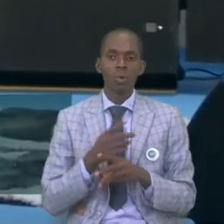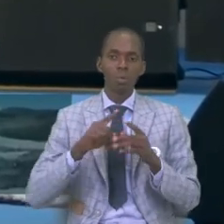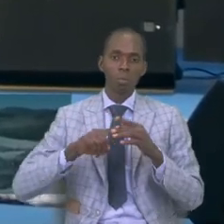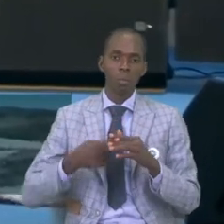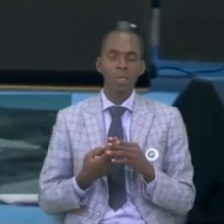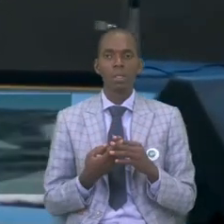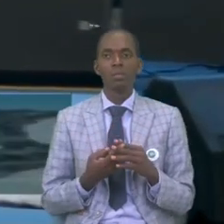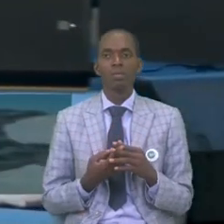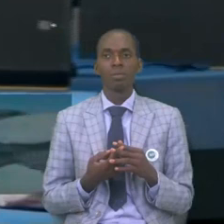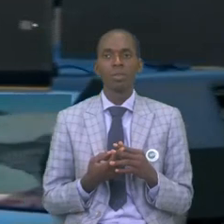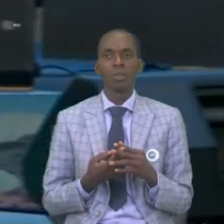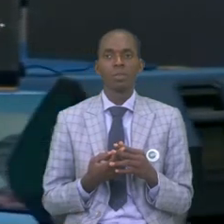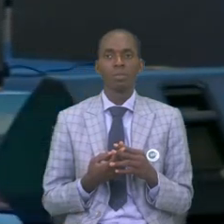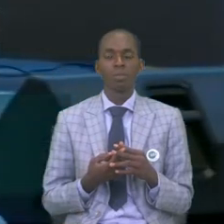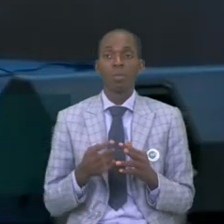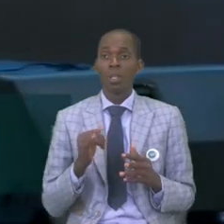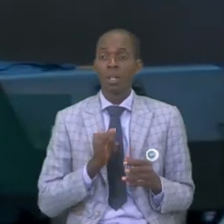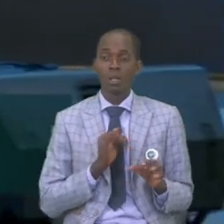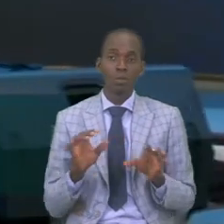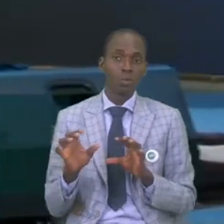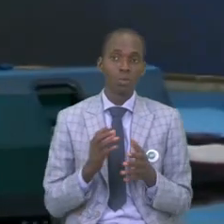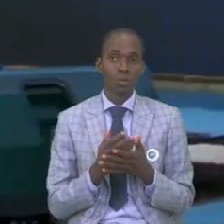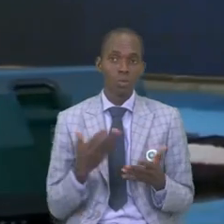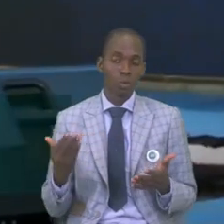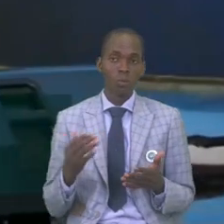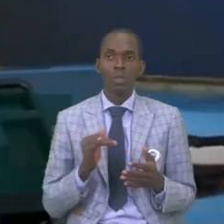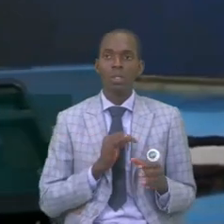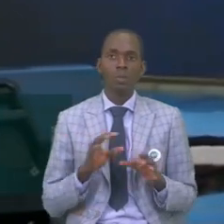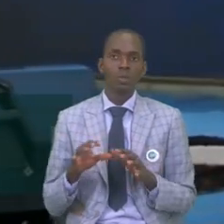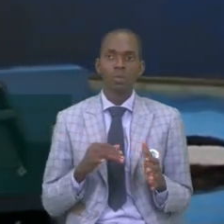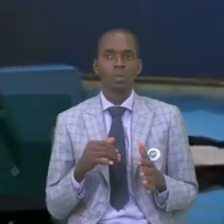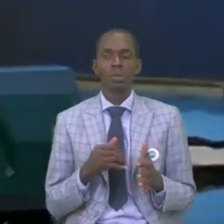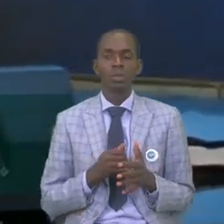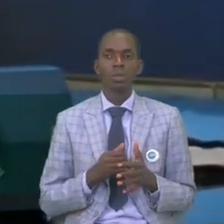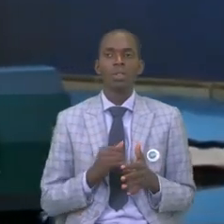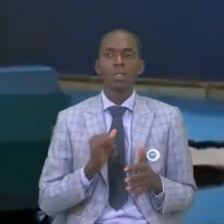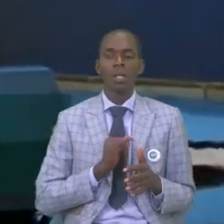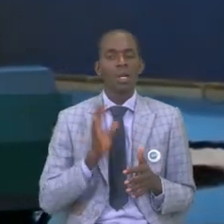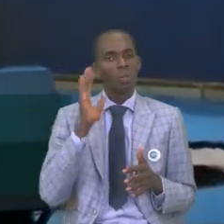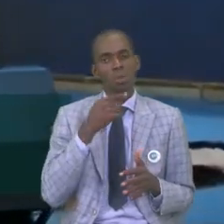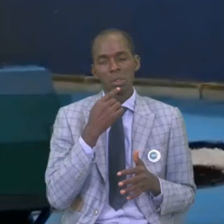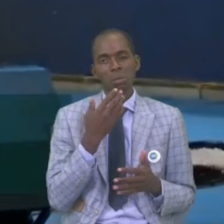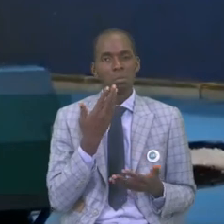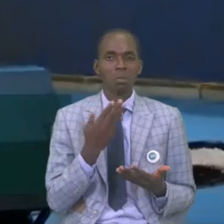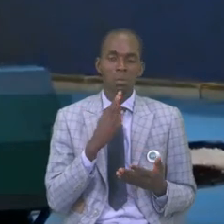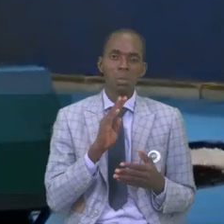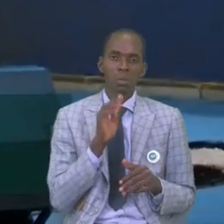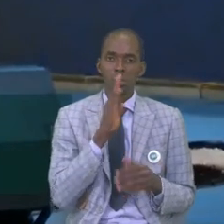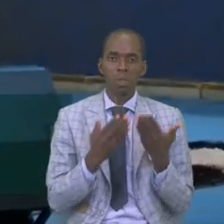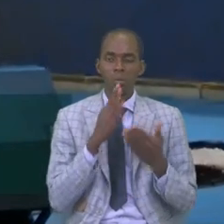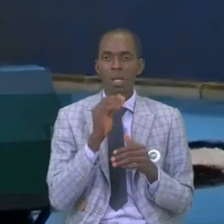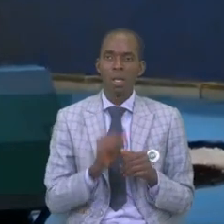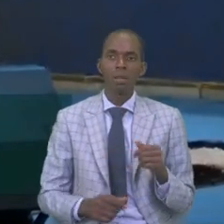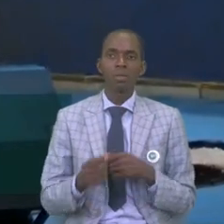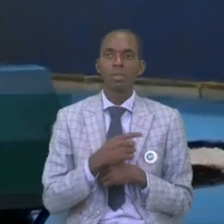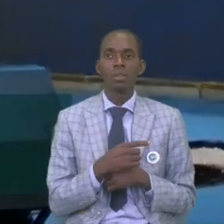began. I do something, you know? I do it, I will say, virtually every day. What I've done is, I've